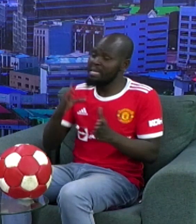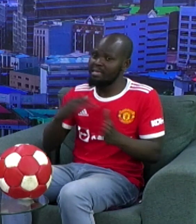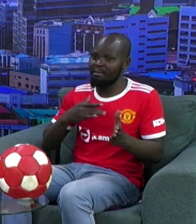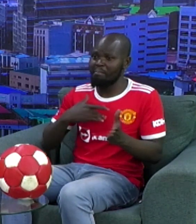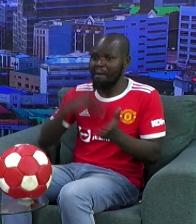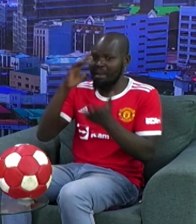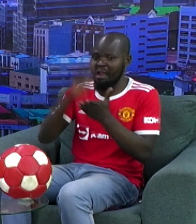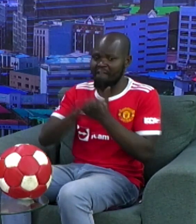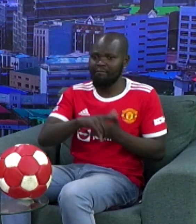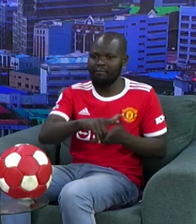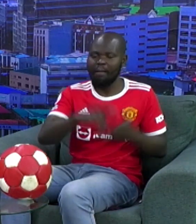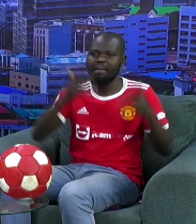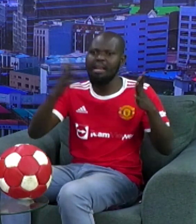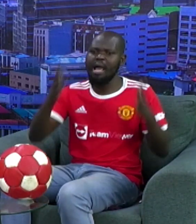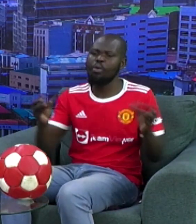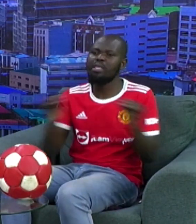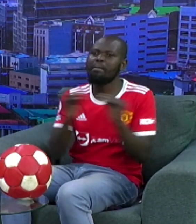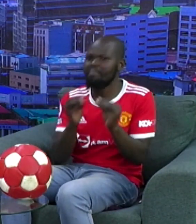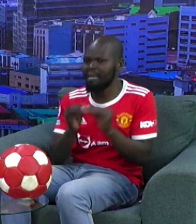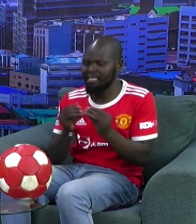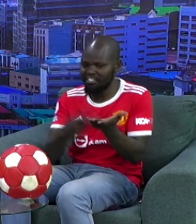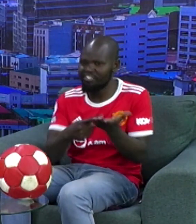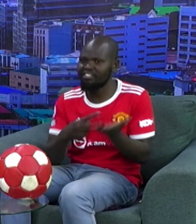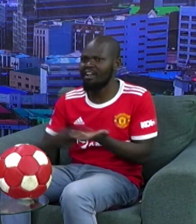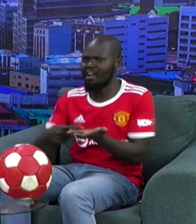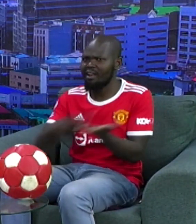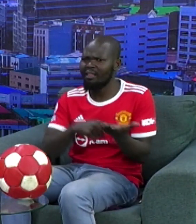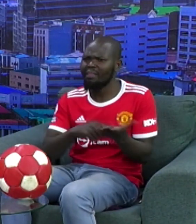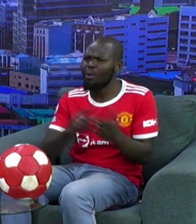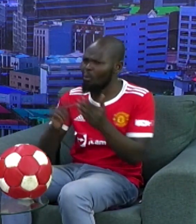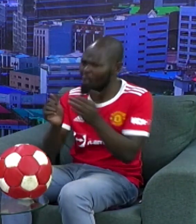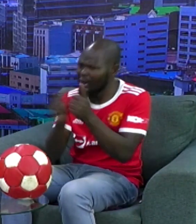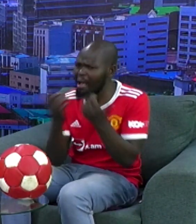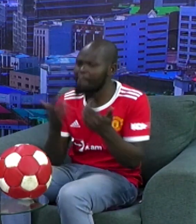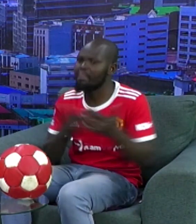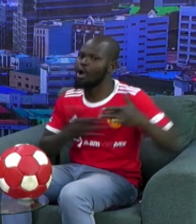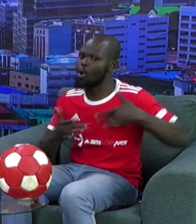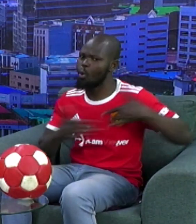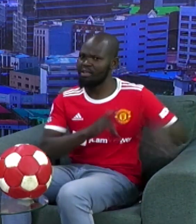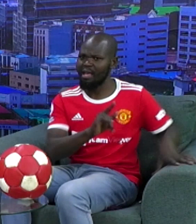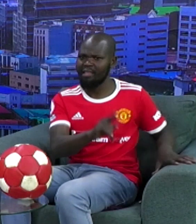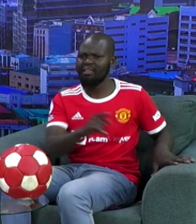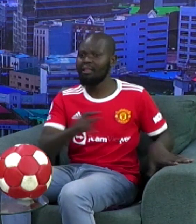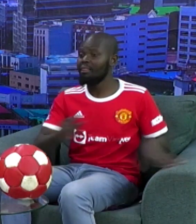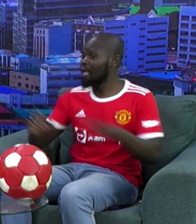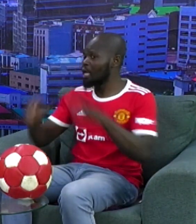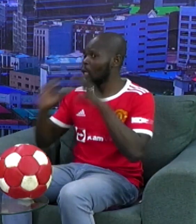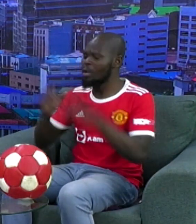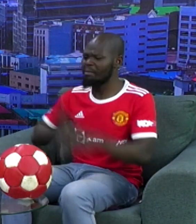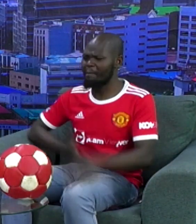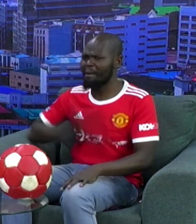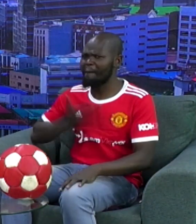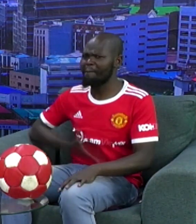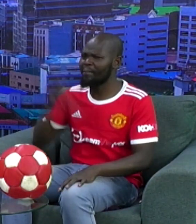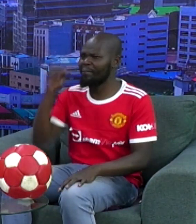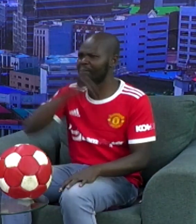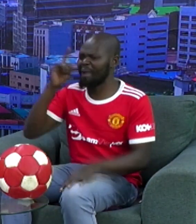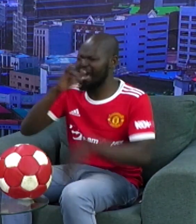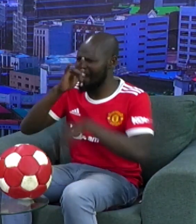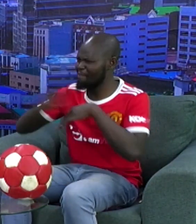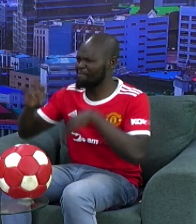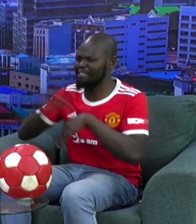the coach will be on his way home. But I believe the players need to have a meeting and discuss and really air out their